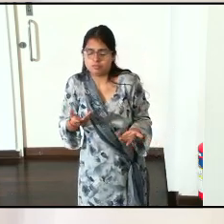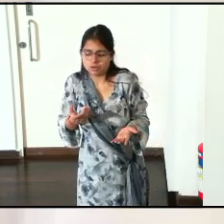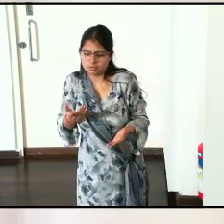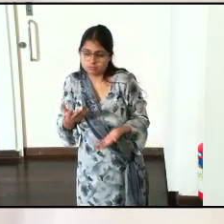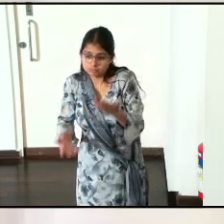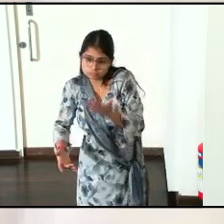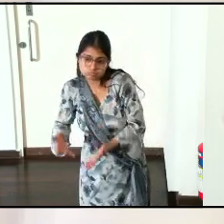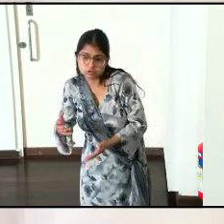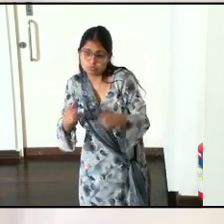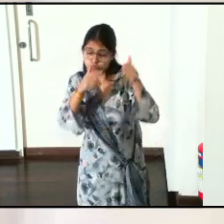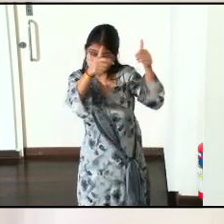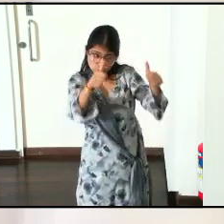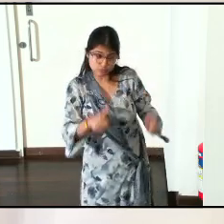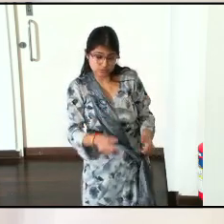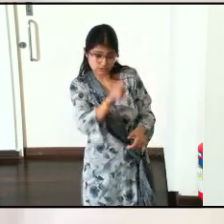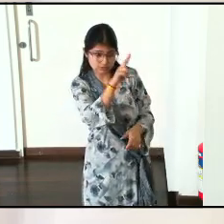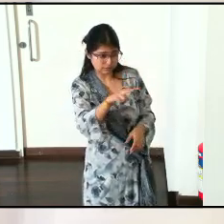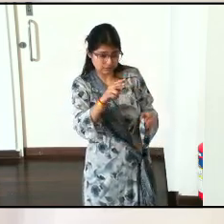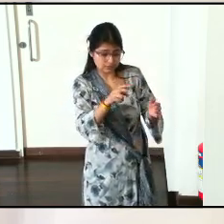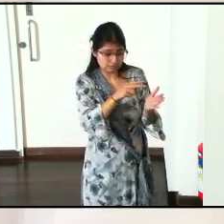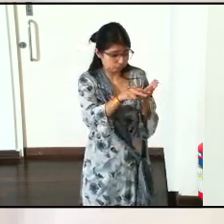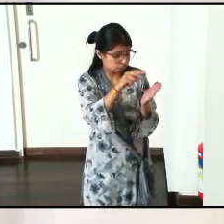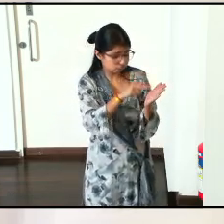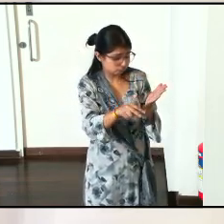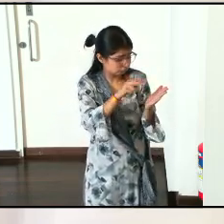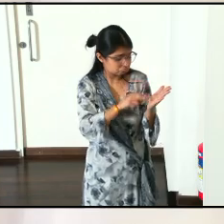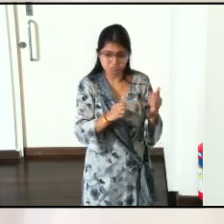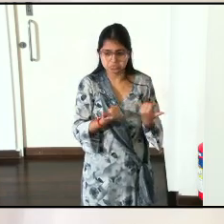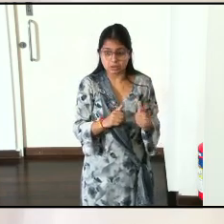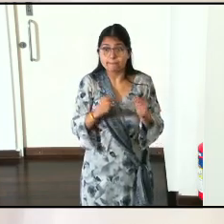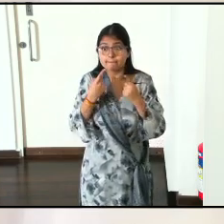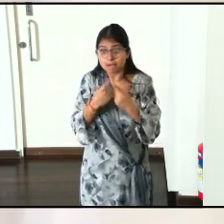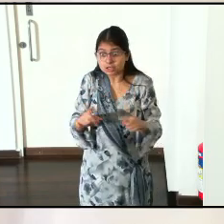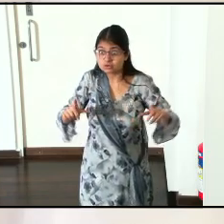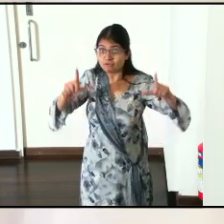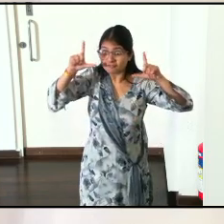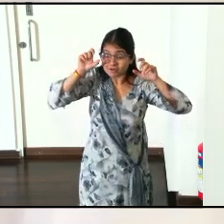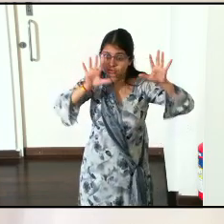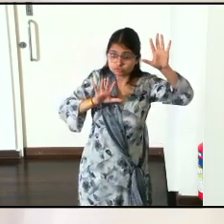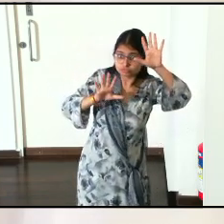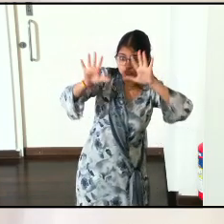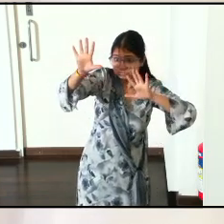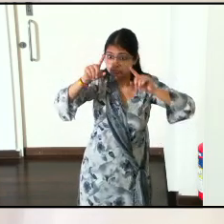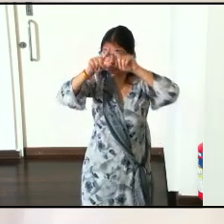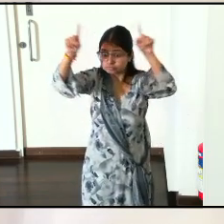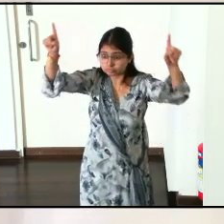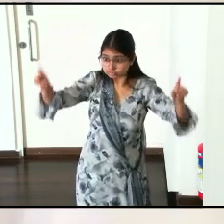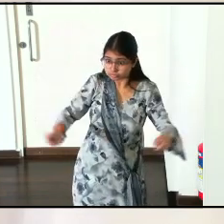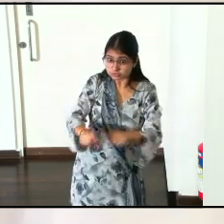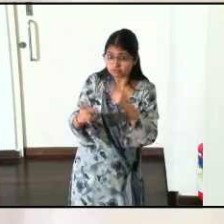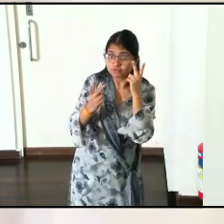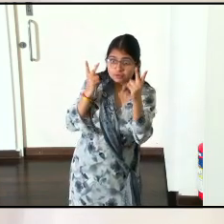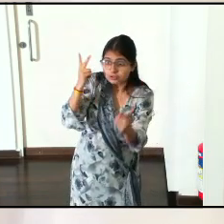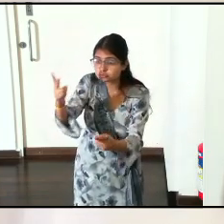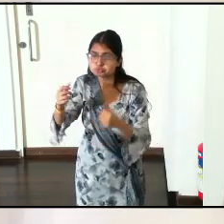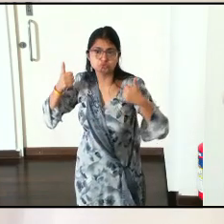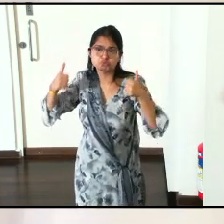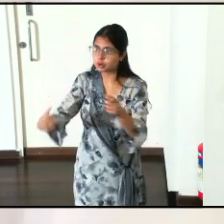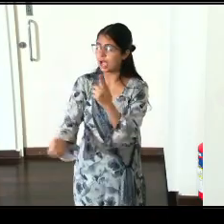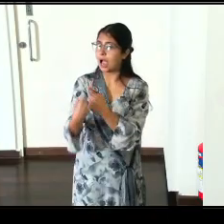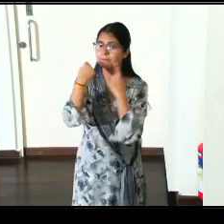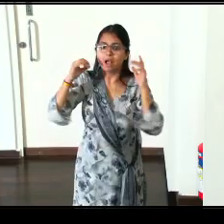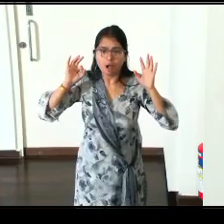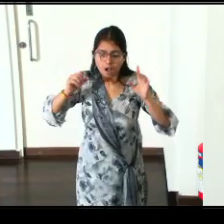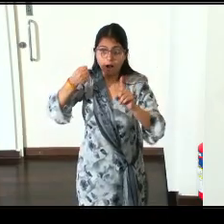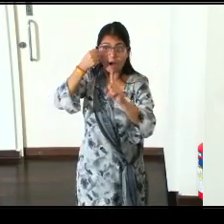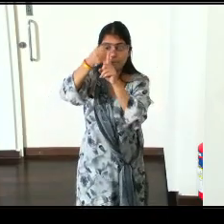on posters, but visuals do work very powerfully. And this is such, you don't need any explanation